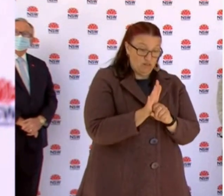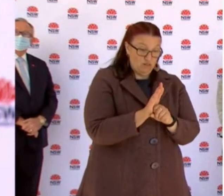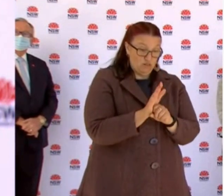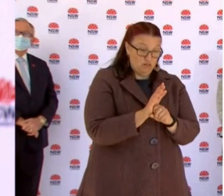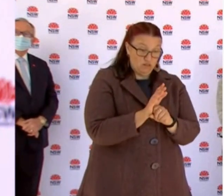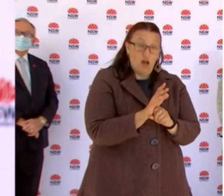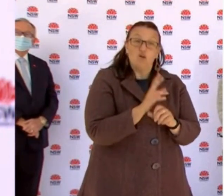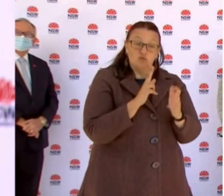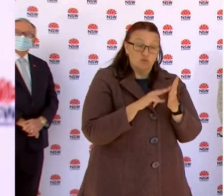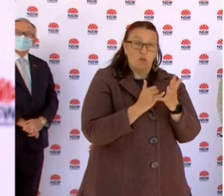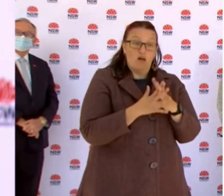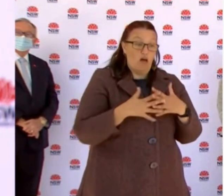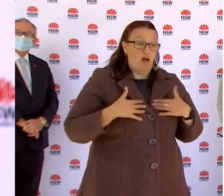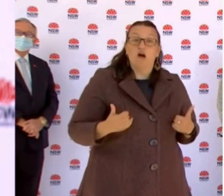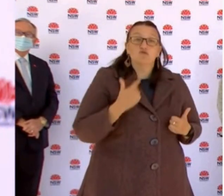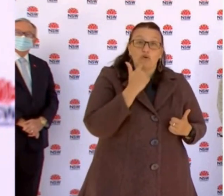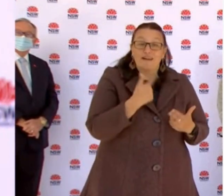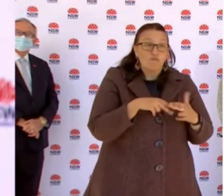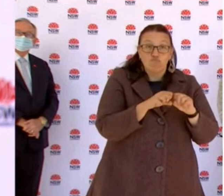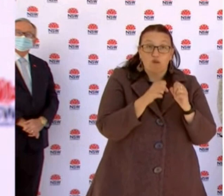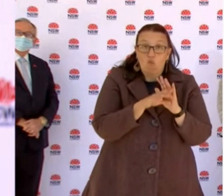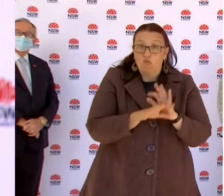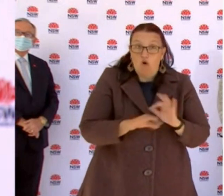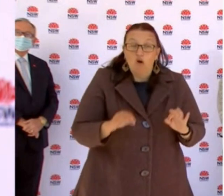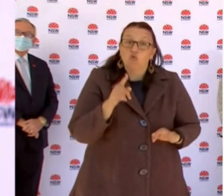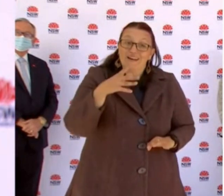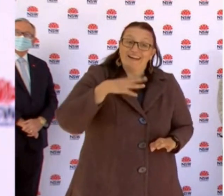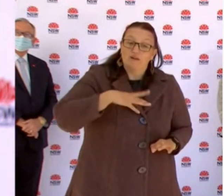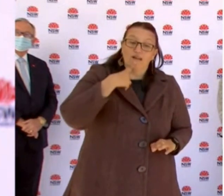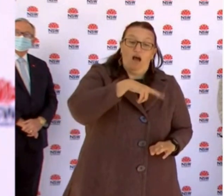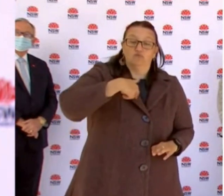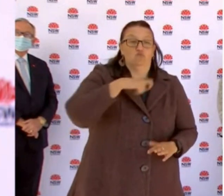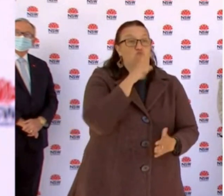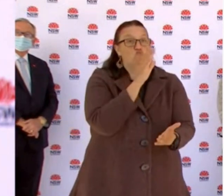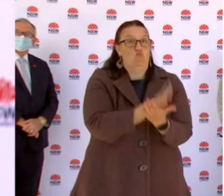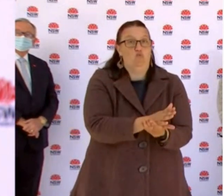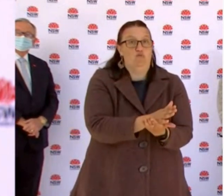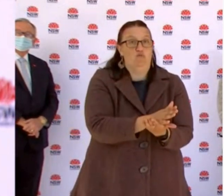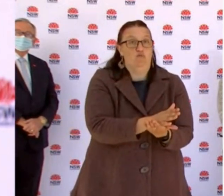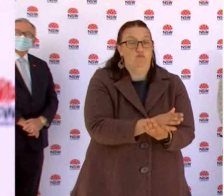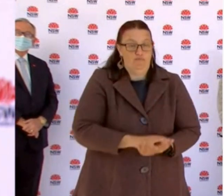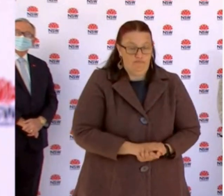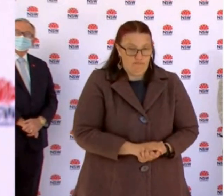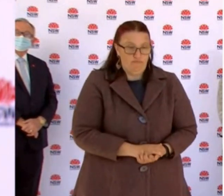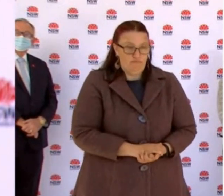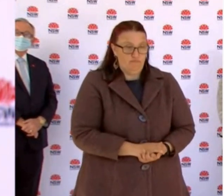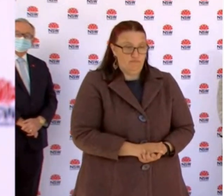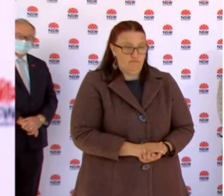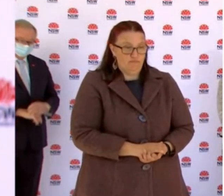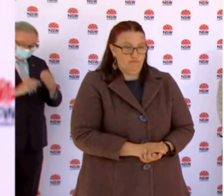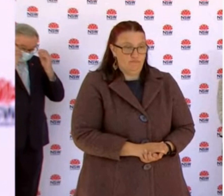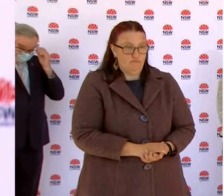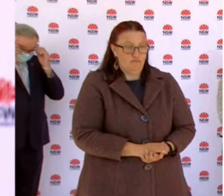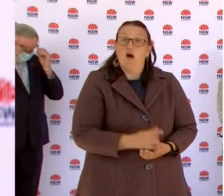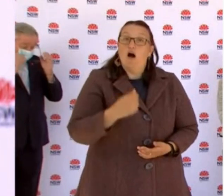need you to tell us the truth so that we can identify those venues and really stop the spread. And can I say this? I have insights most